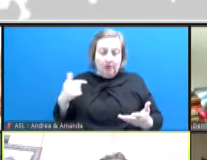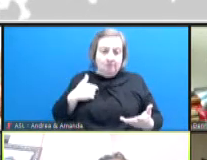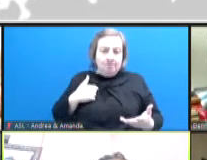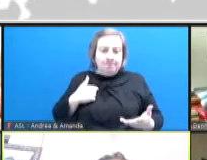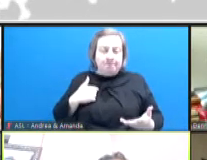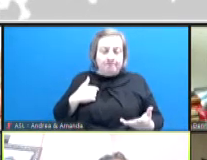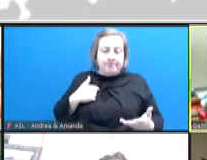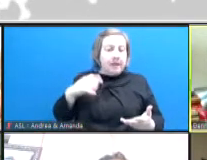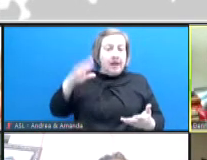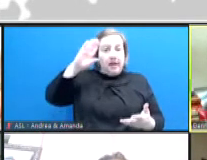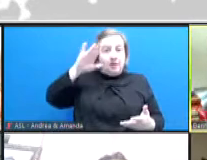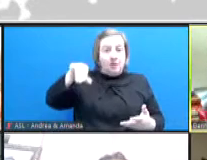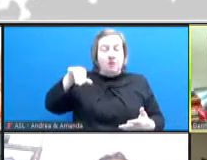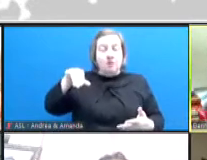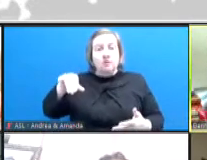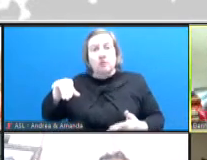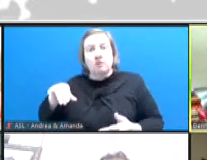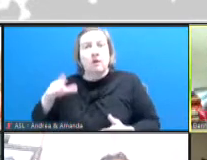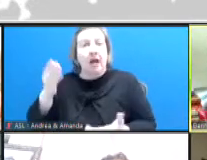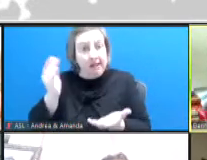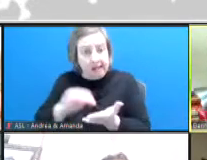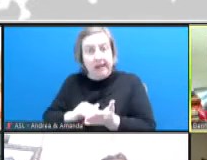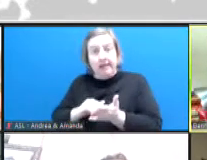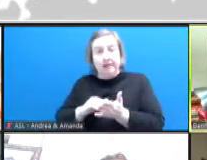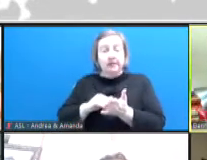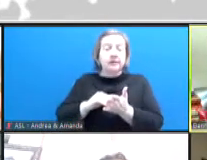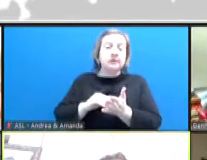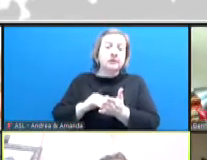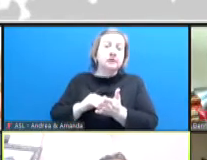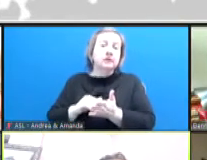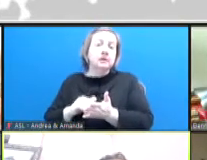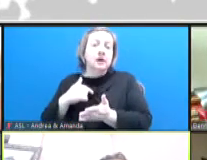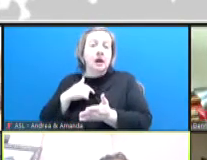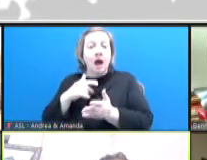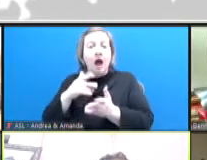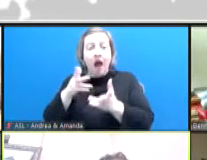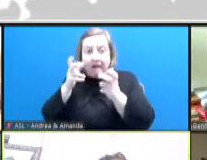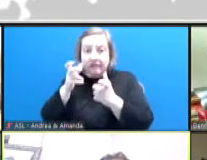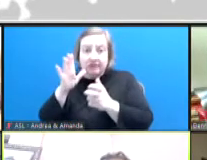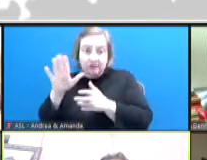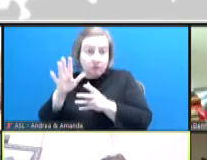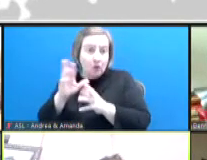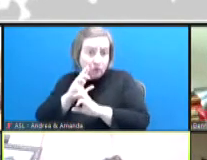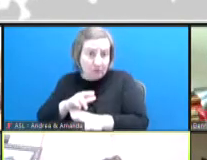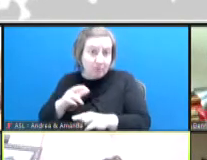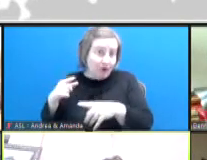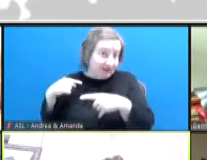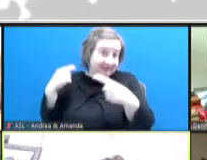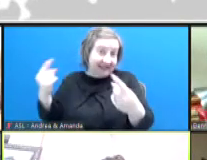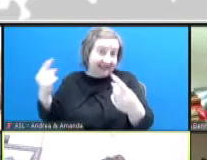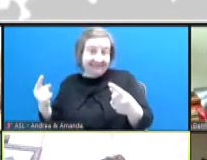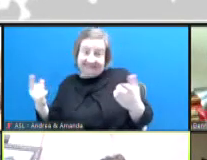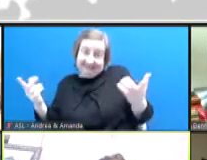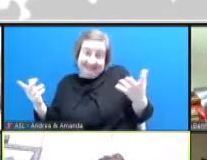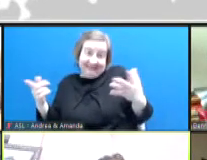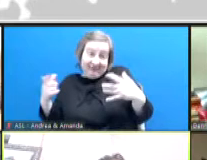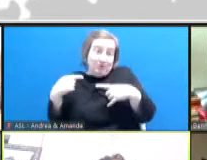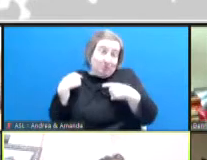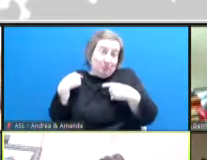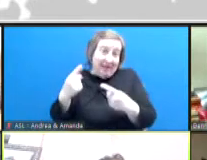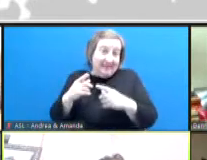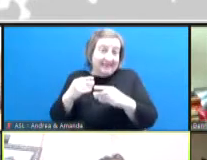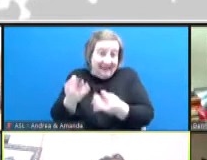I know, again, that I've listened to your reports since you've been giving them every